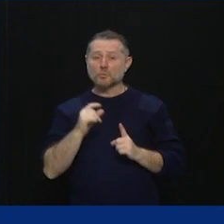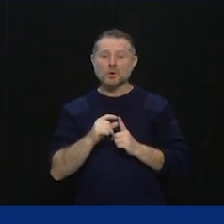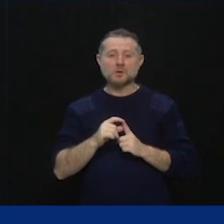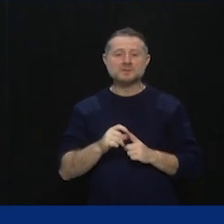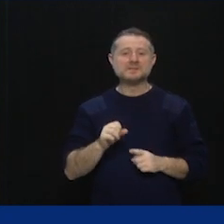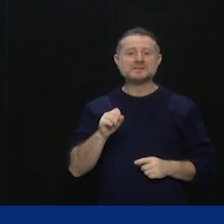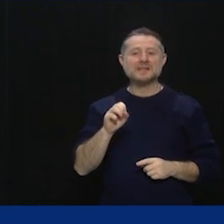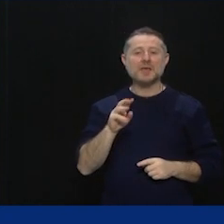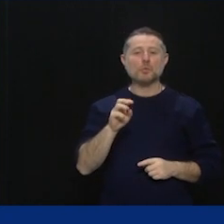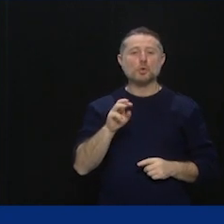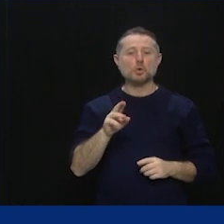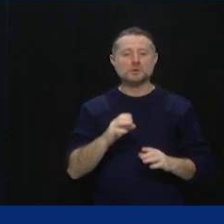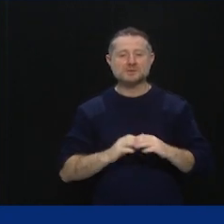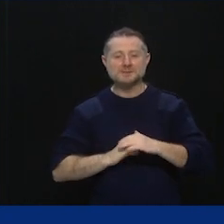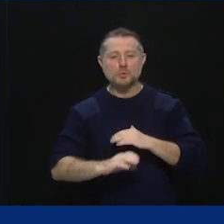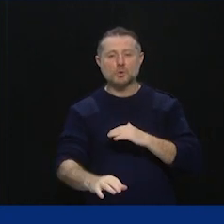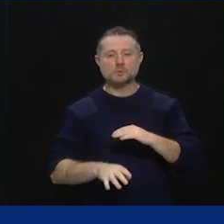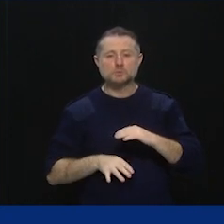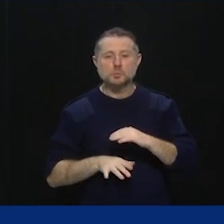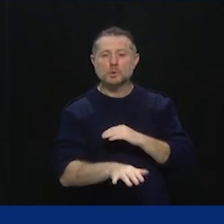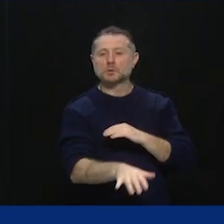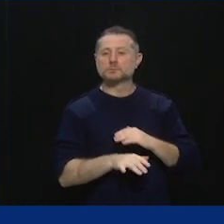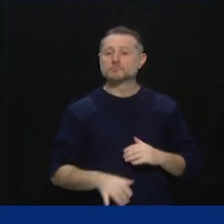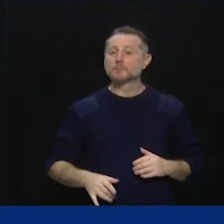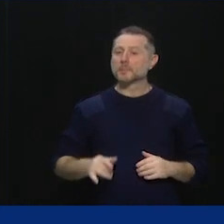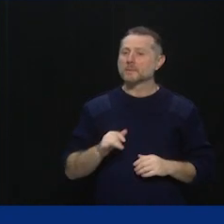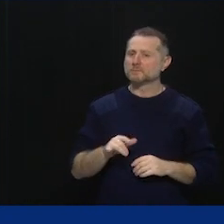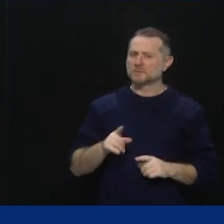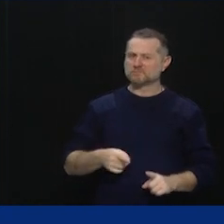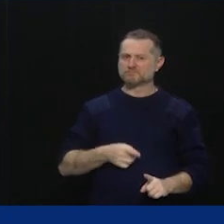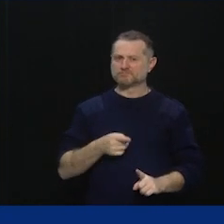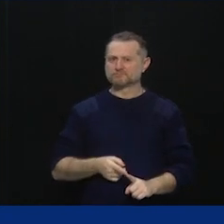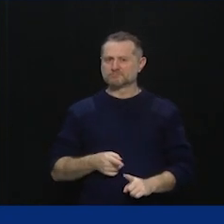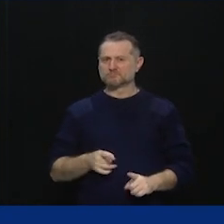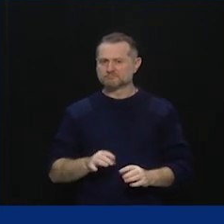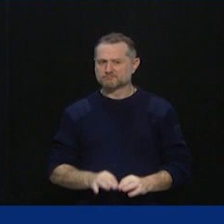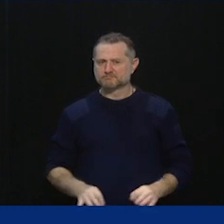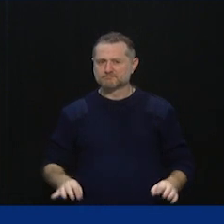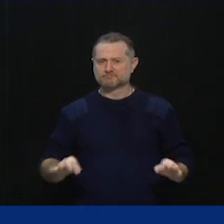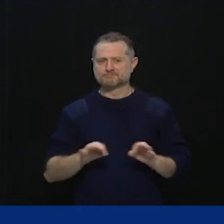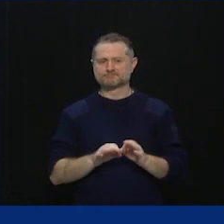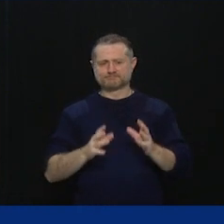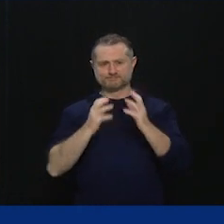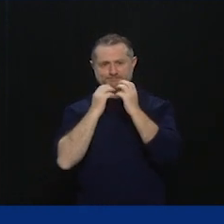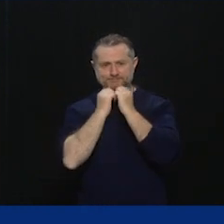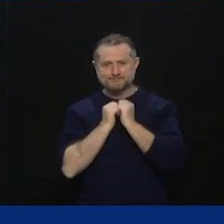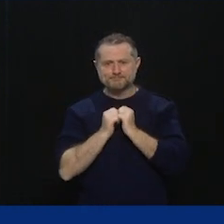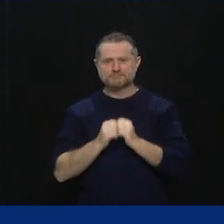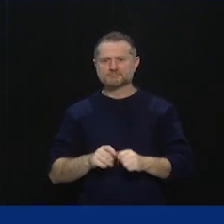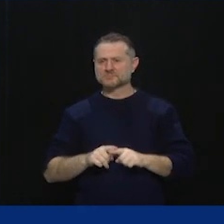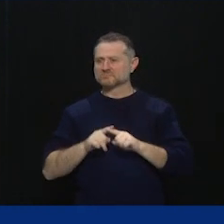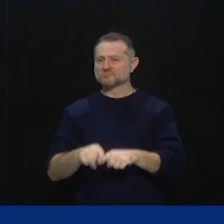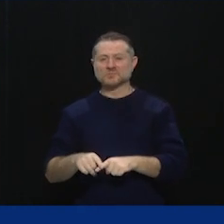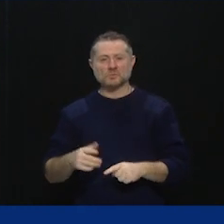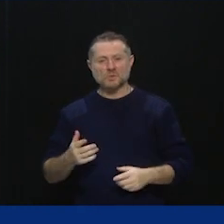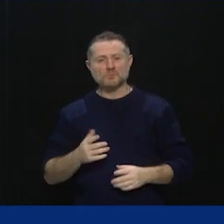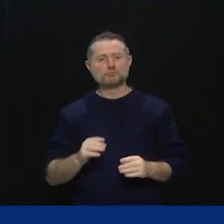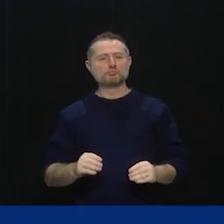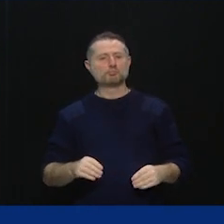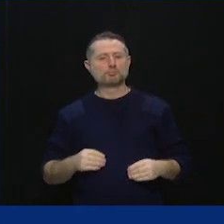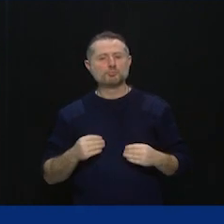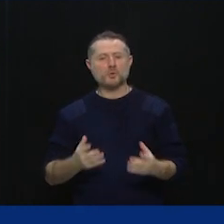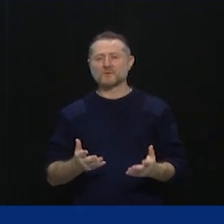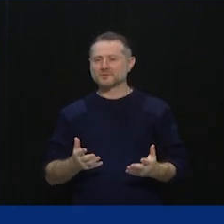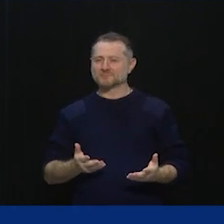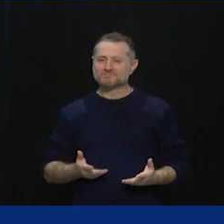to development on Long Island and the ability of the state to provide the financial assistance and the county to provide the financing for it. But